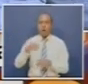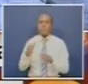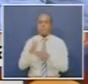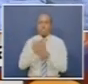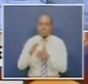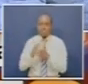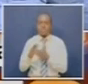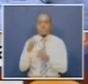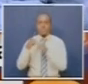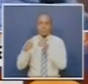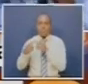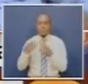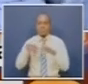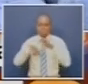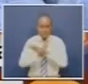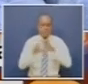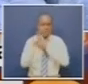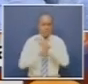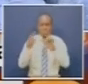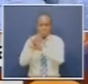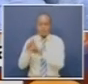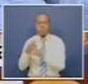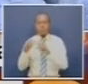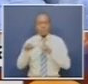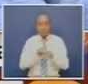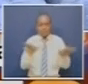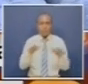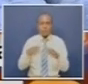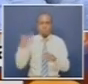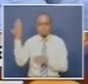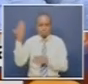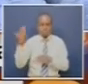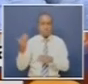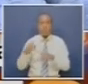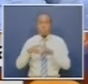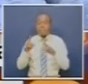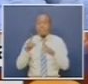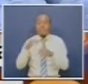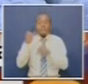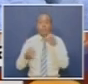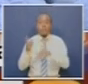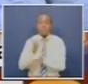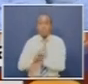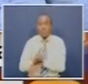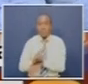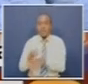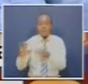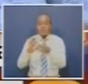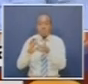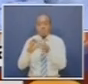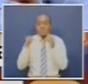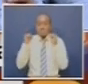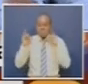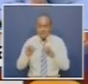country, talking about unity. But ultimately, when push came to shove, that unity did not hold. So